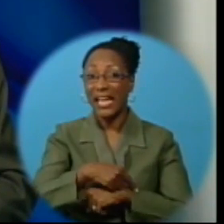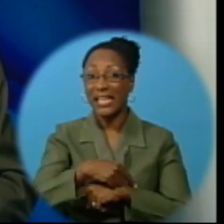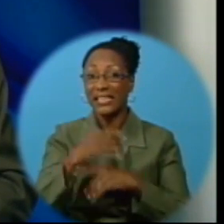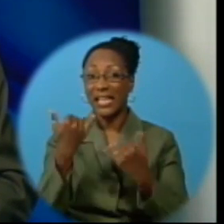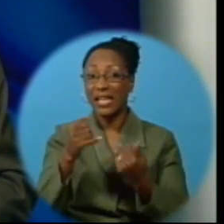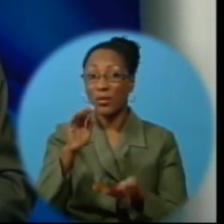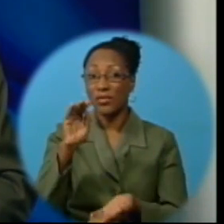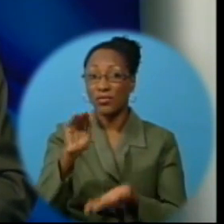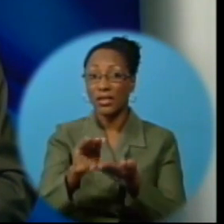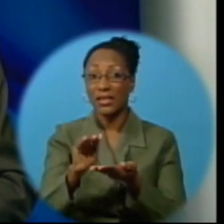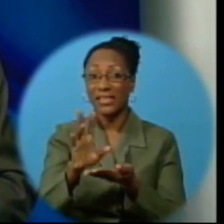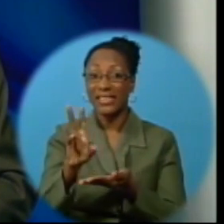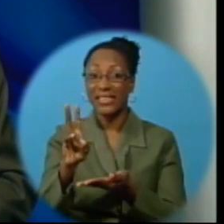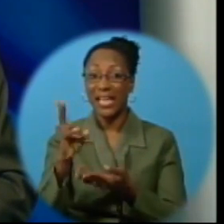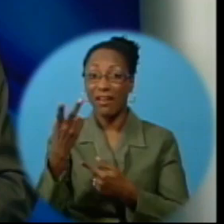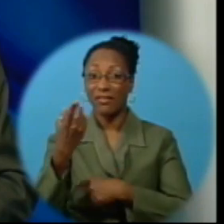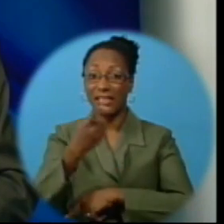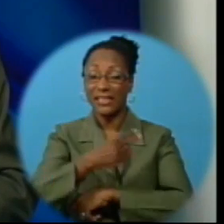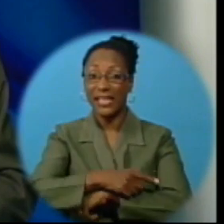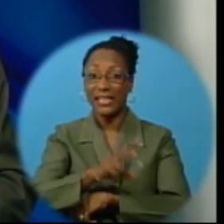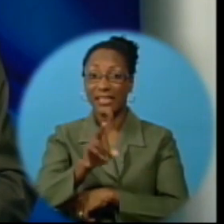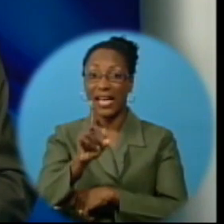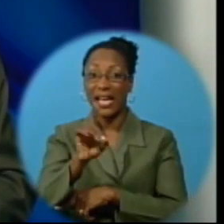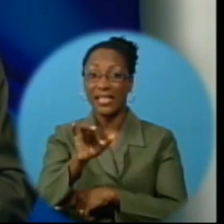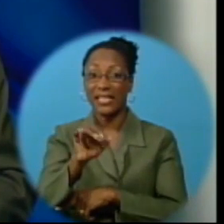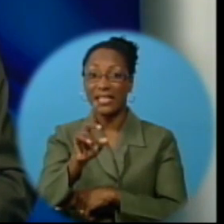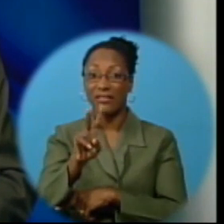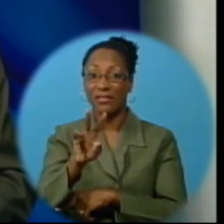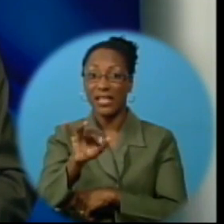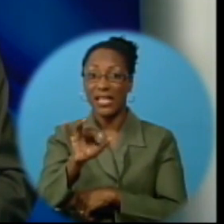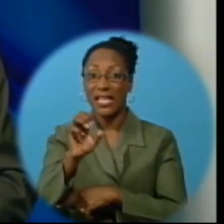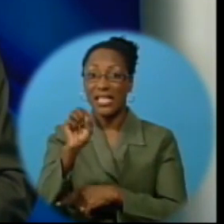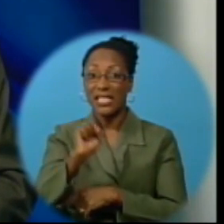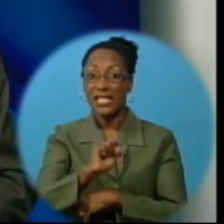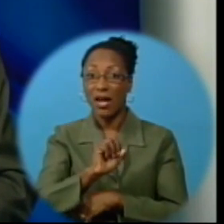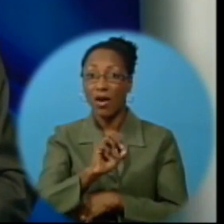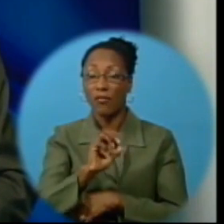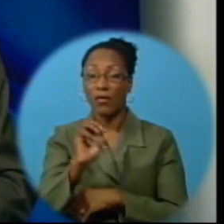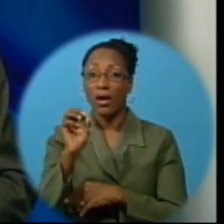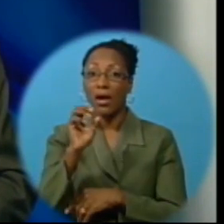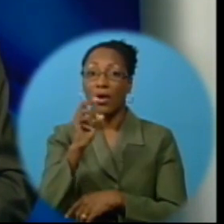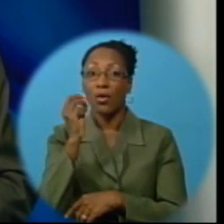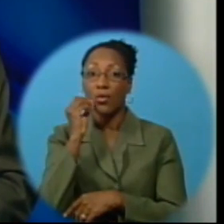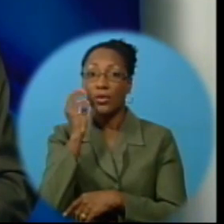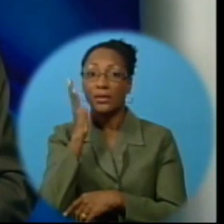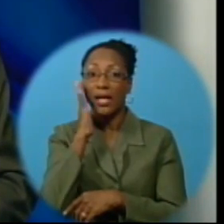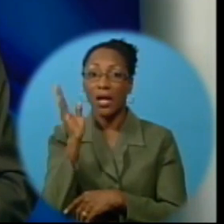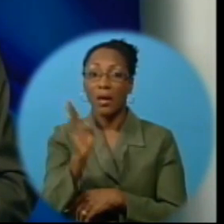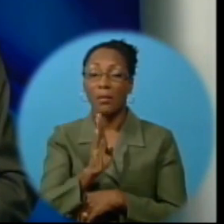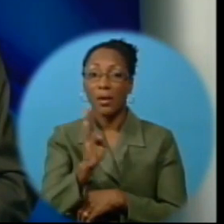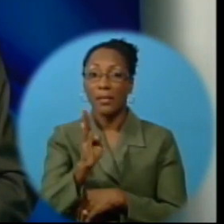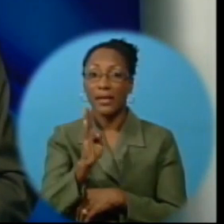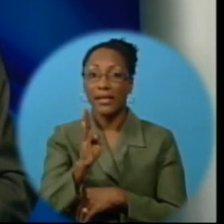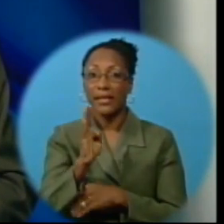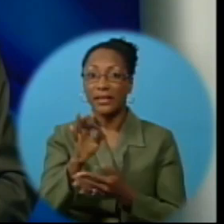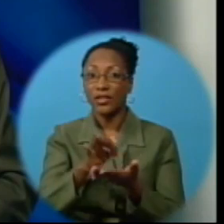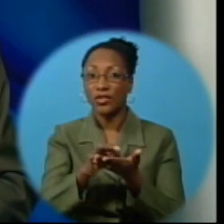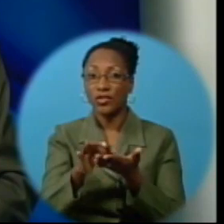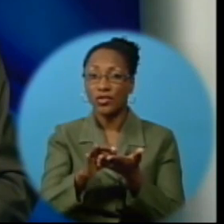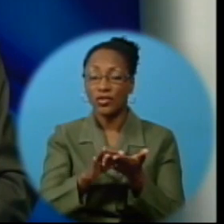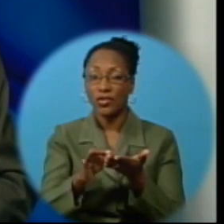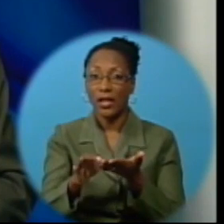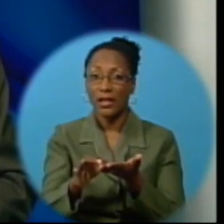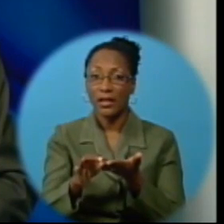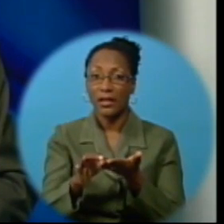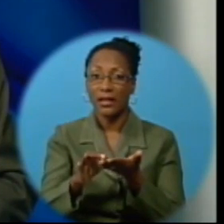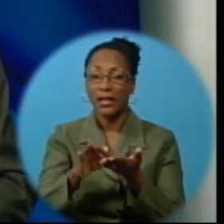now been reduced to seven days at Divi Southwinds Hotel. Barbados Checkers and Drafts Federation had won the bid to host the international Go